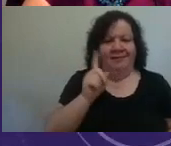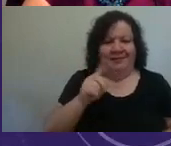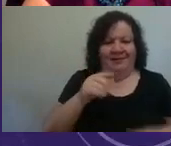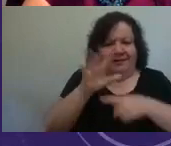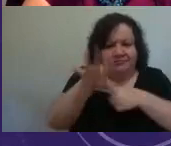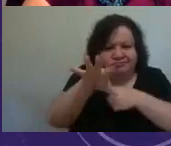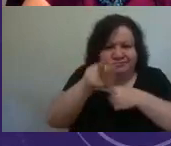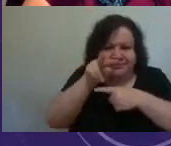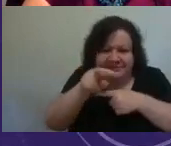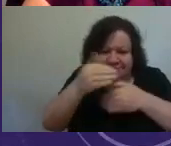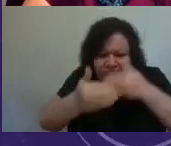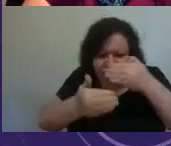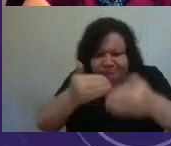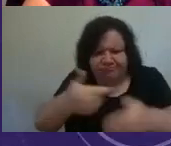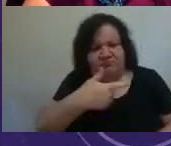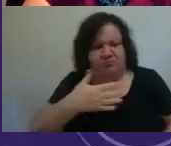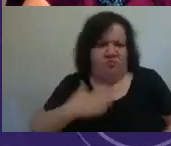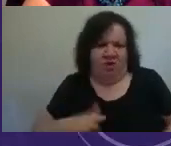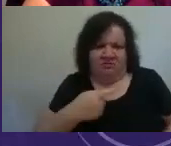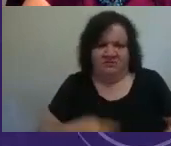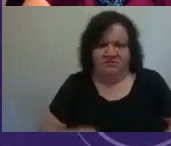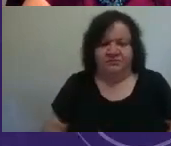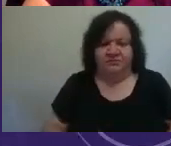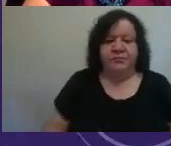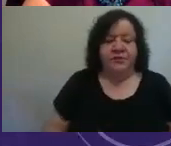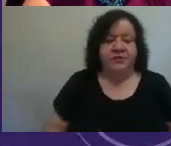the image description in terms of characters?